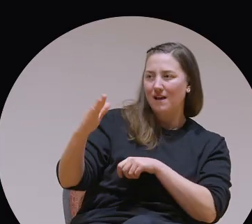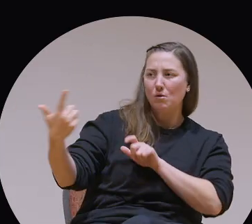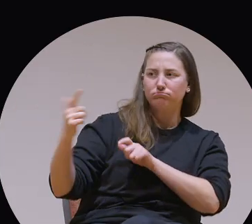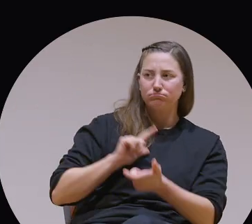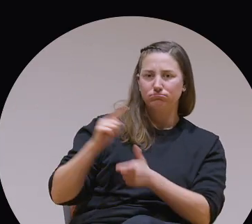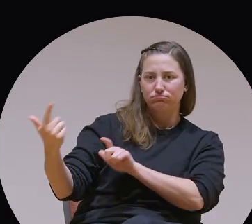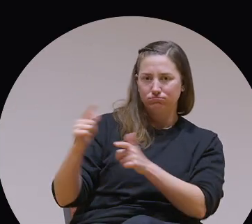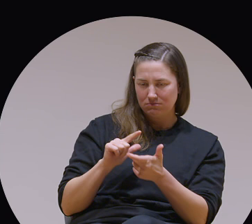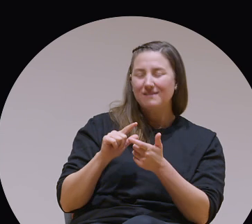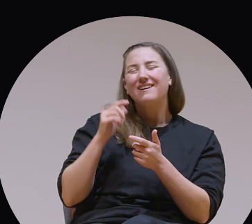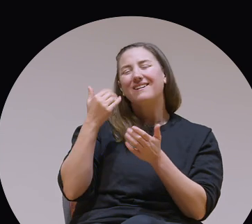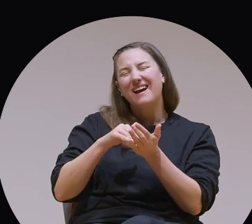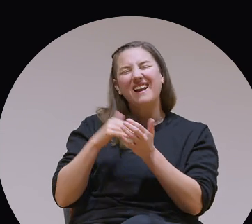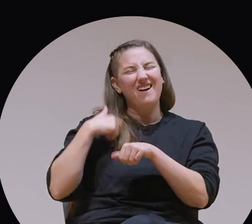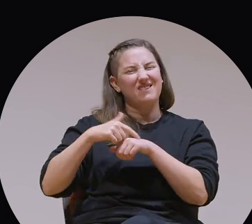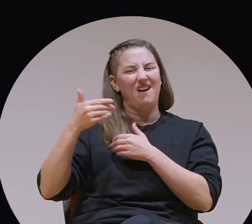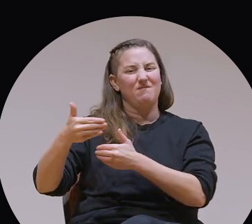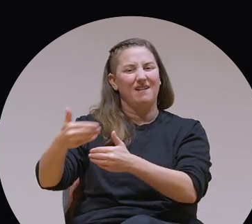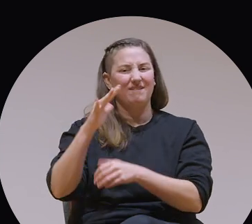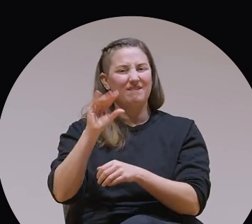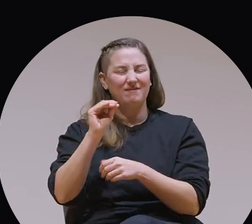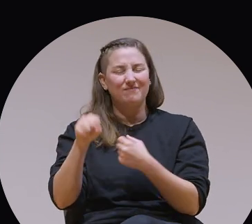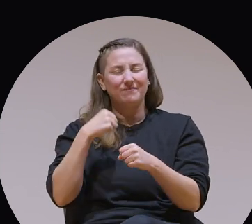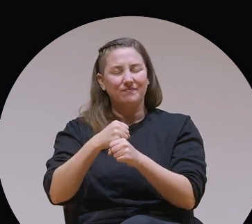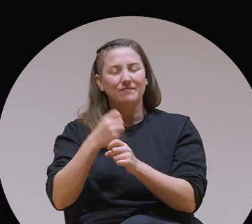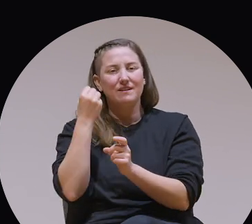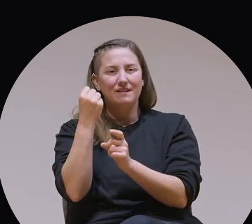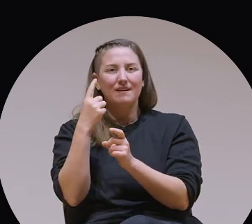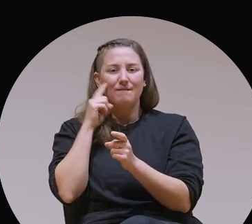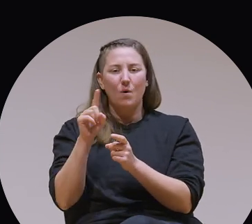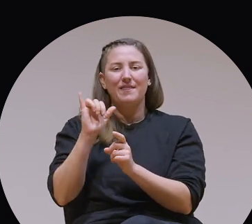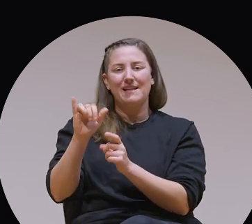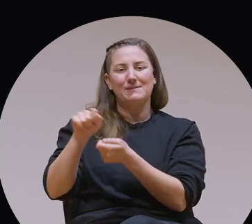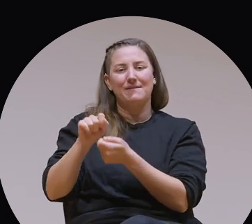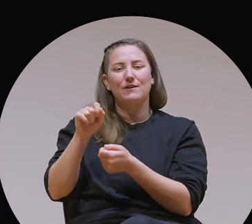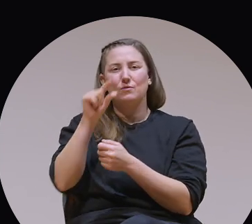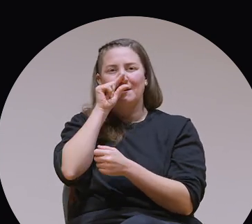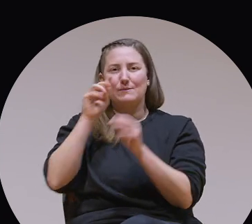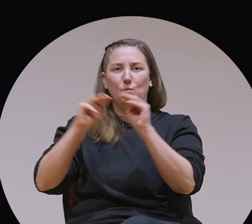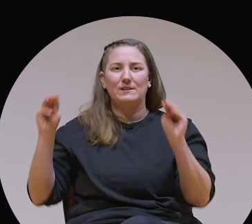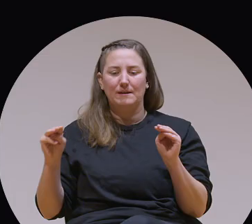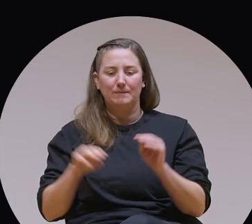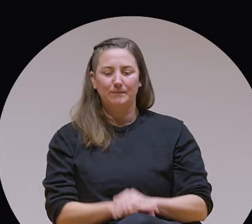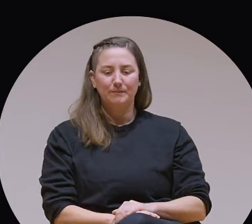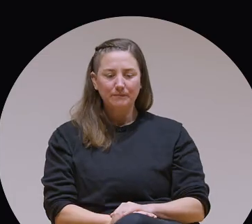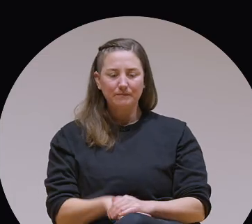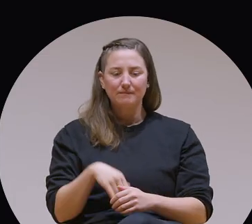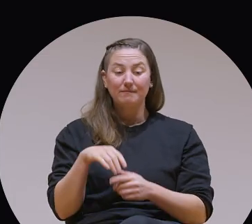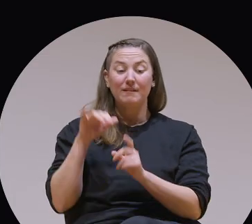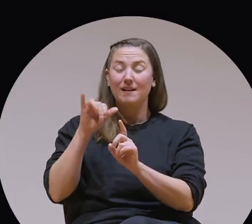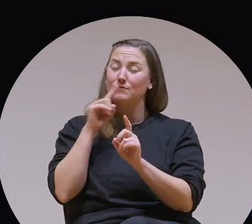Greece. And then after 50 years, the entire collection will go back to the Cycladic Museum in Greece. That's a